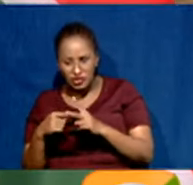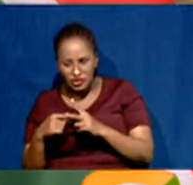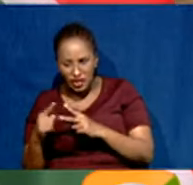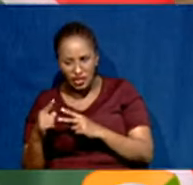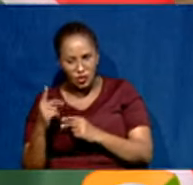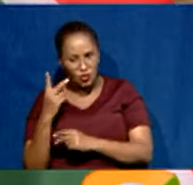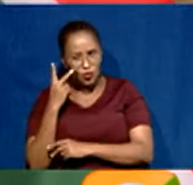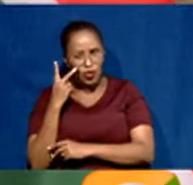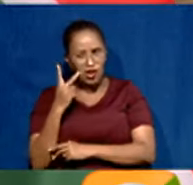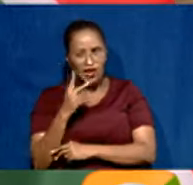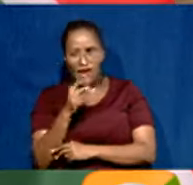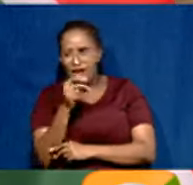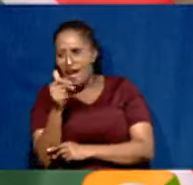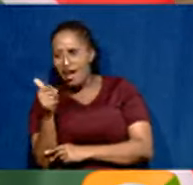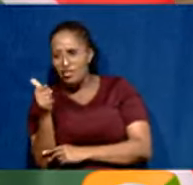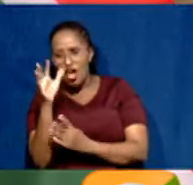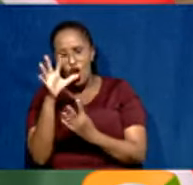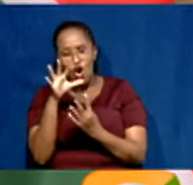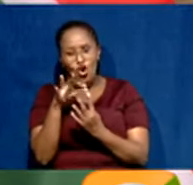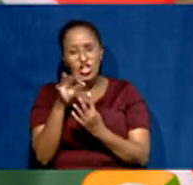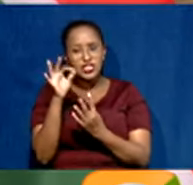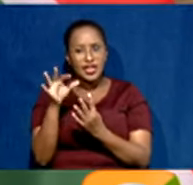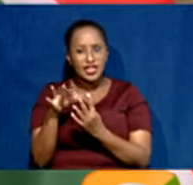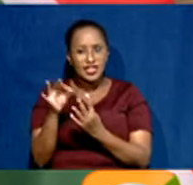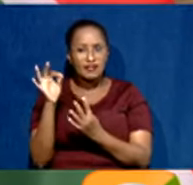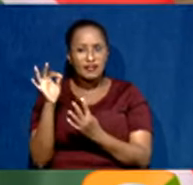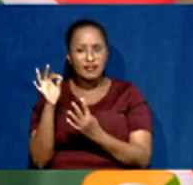to look at other alternatives.